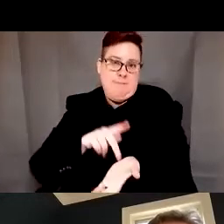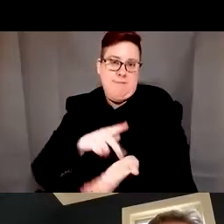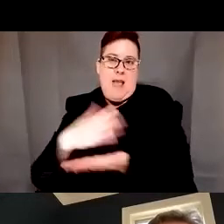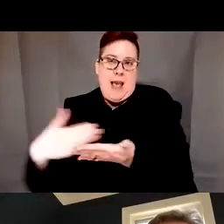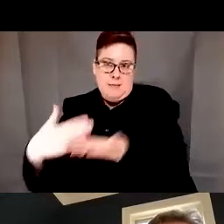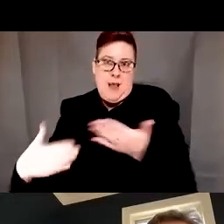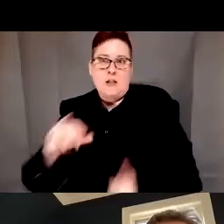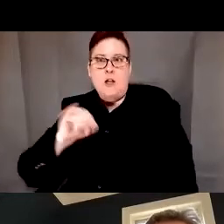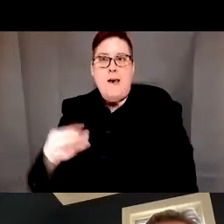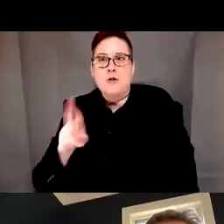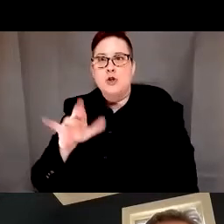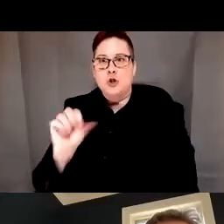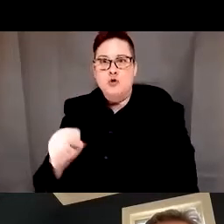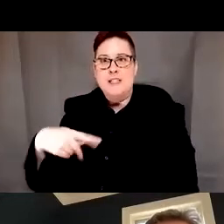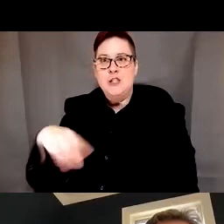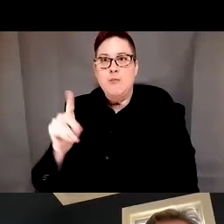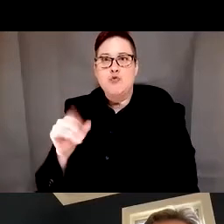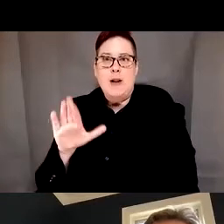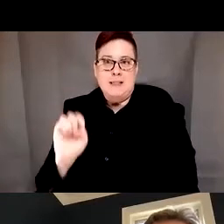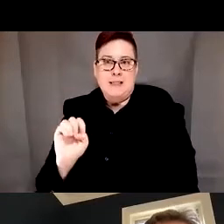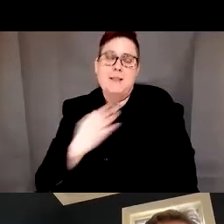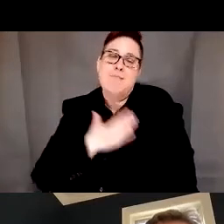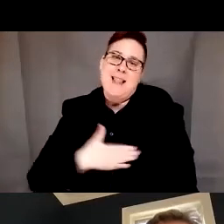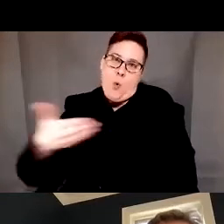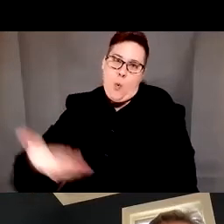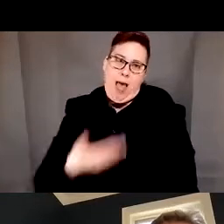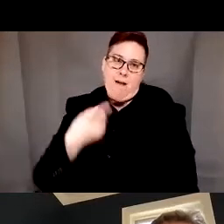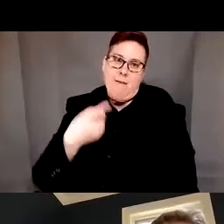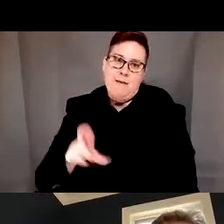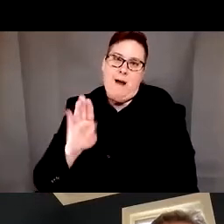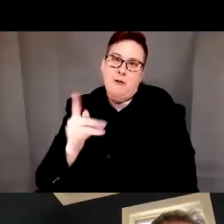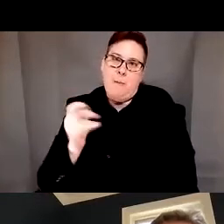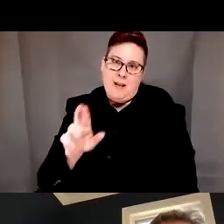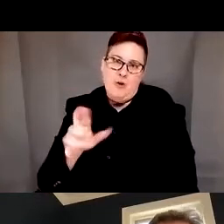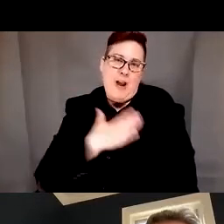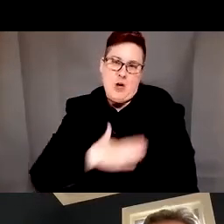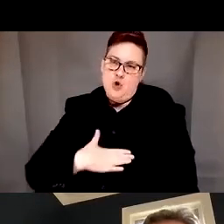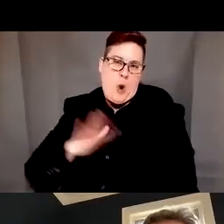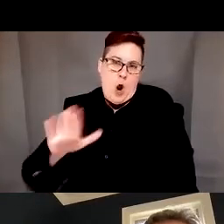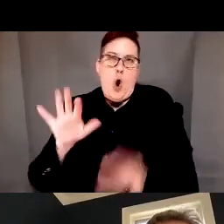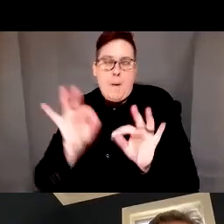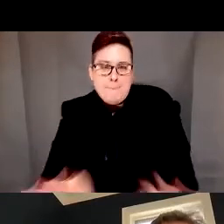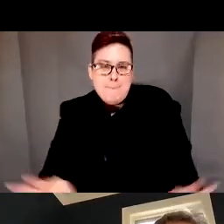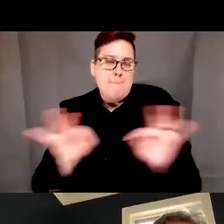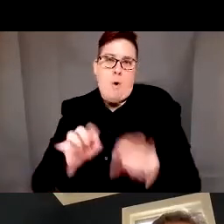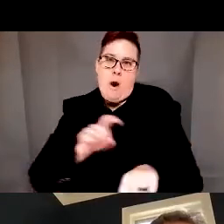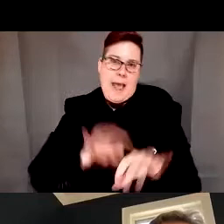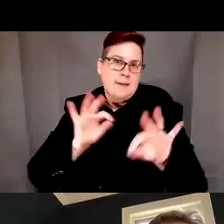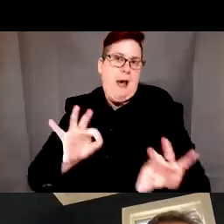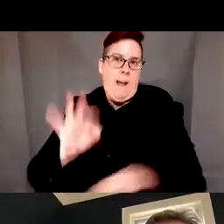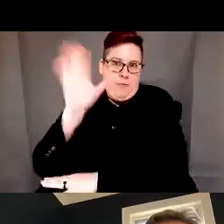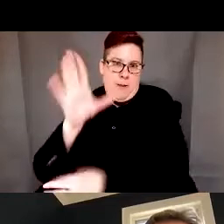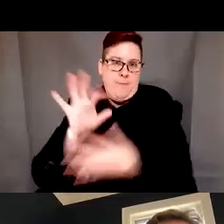of jurisprudence. Let's all please welcome Dr. Binder and enjoy her very important and timely